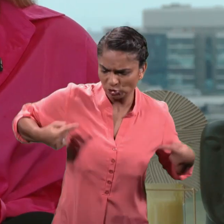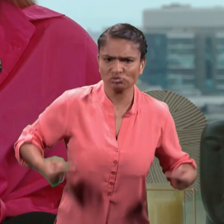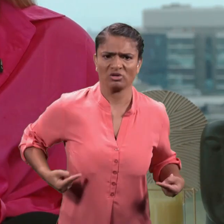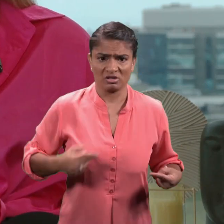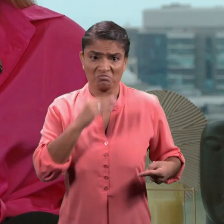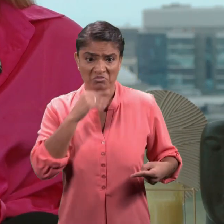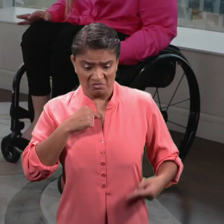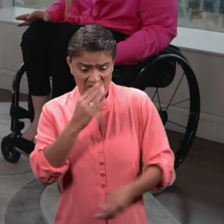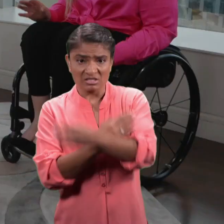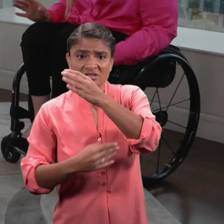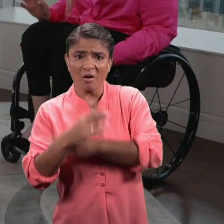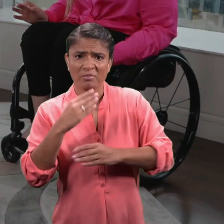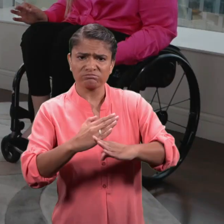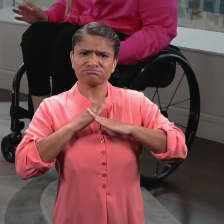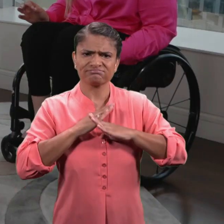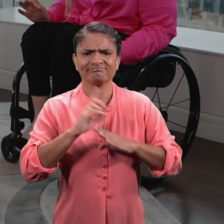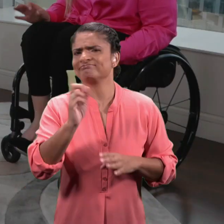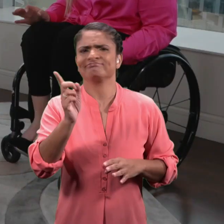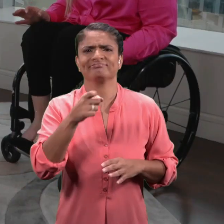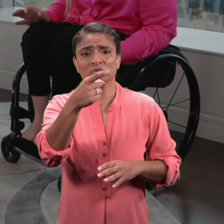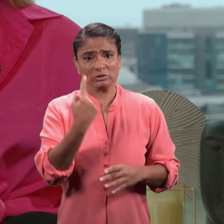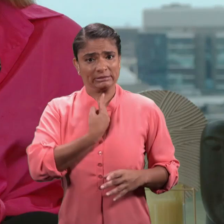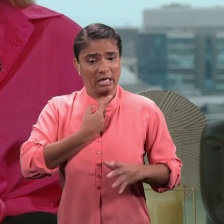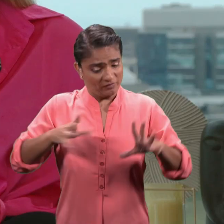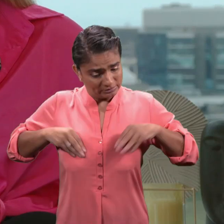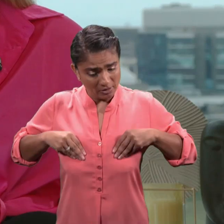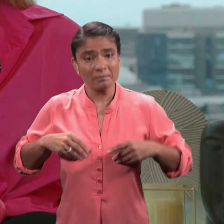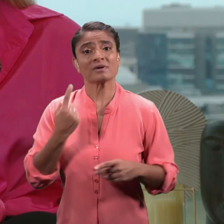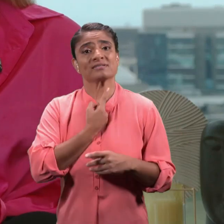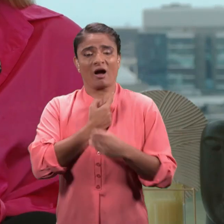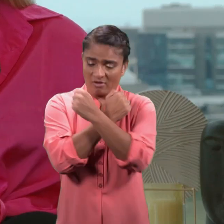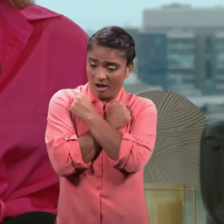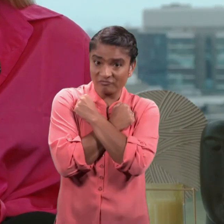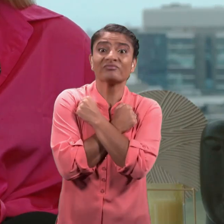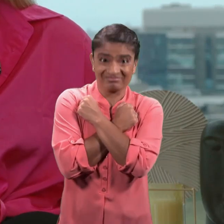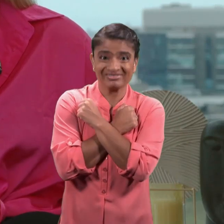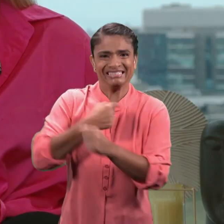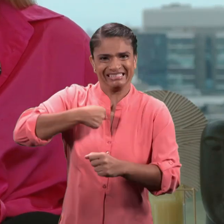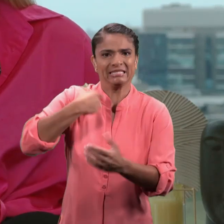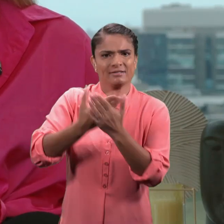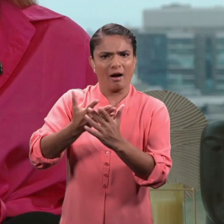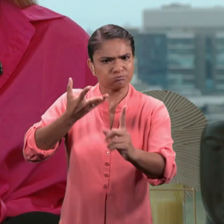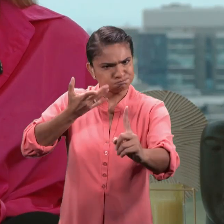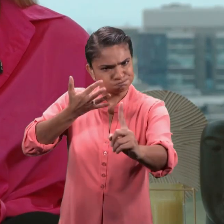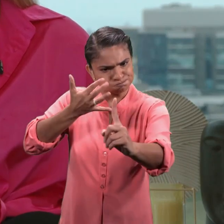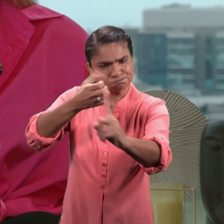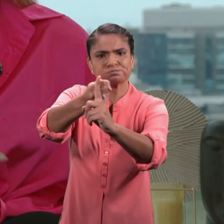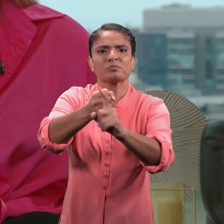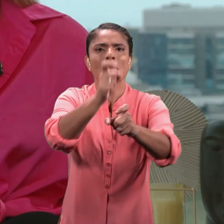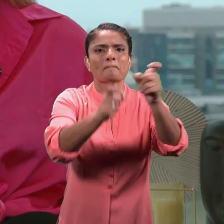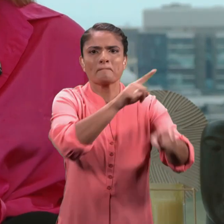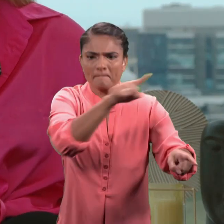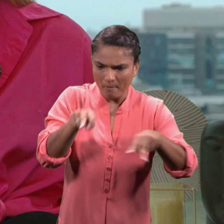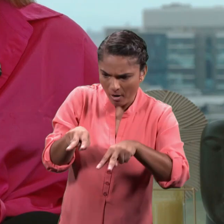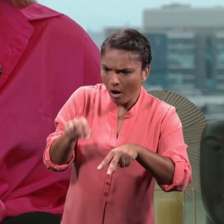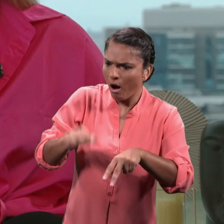disability does not define you. You are still you, and you're still human. Yeah. And if you accept yourself and you love yourself, that will radiate through